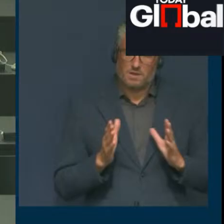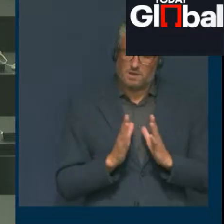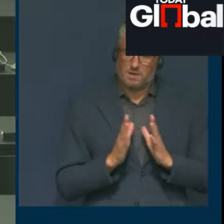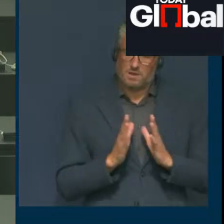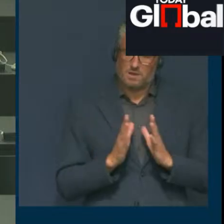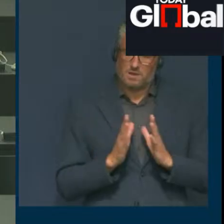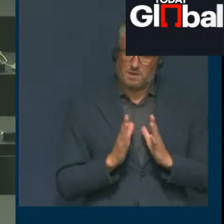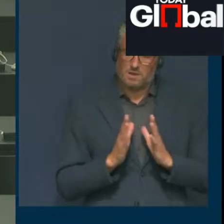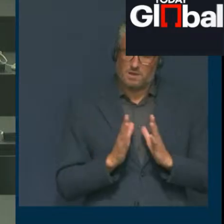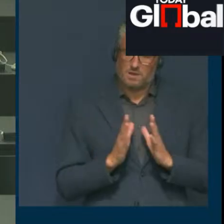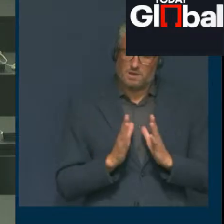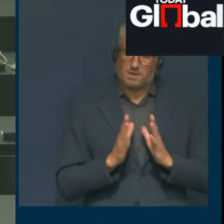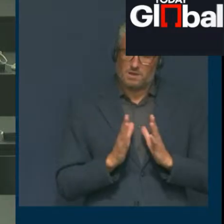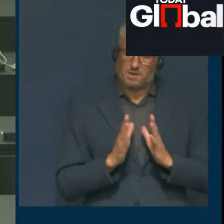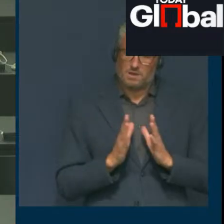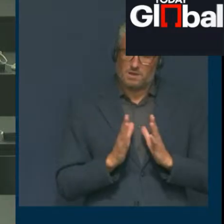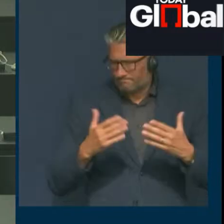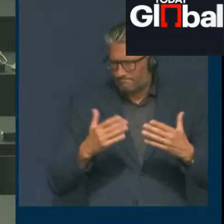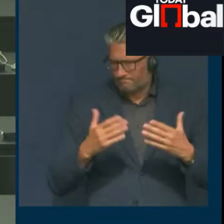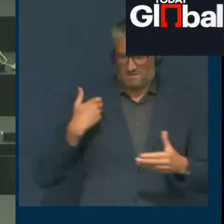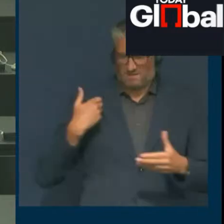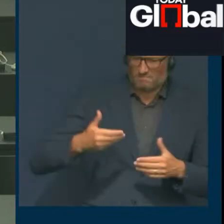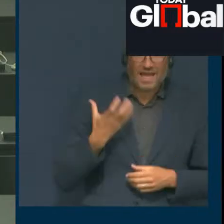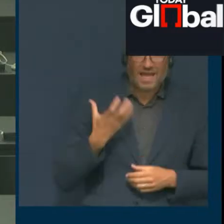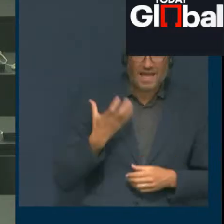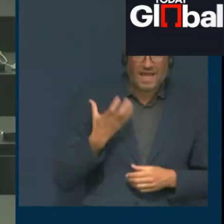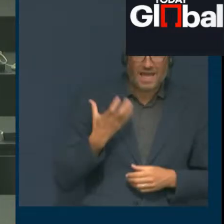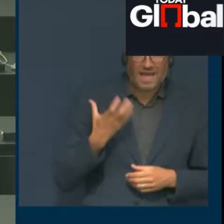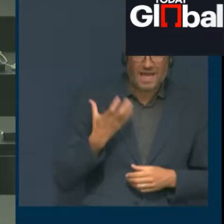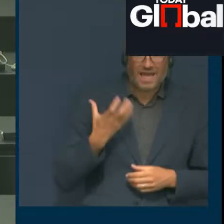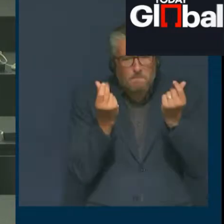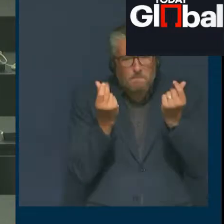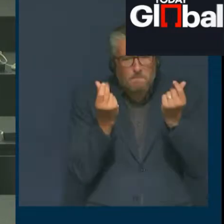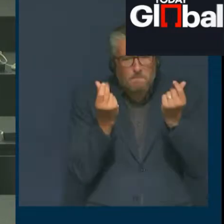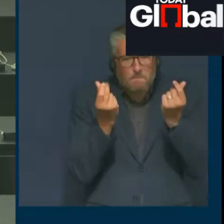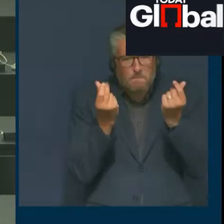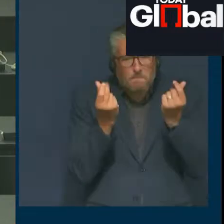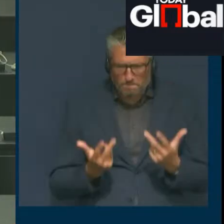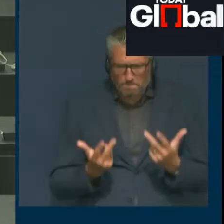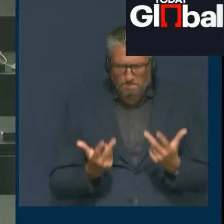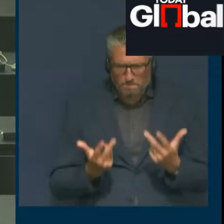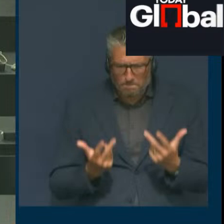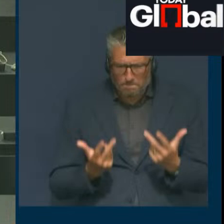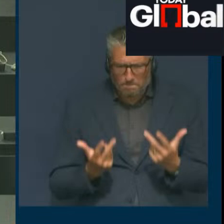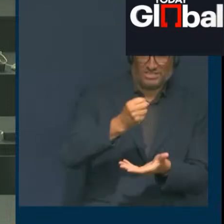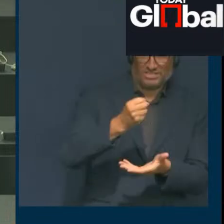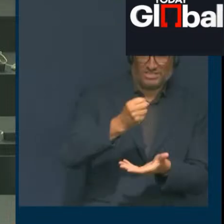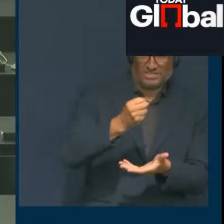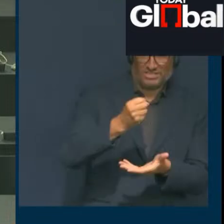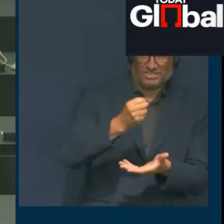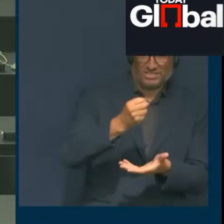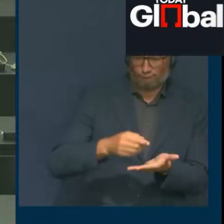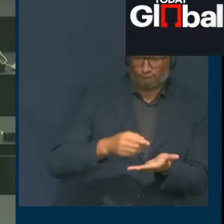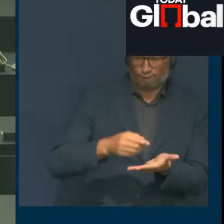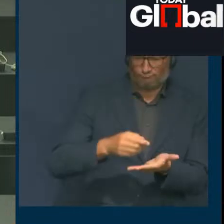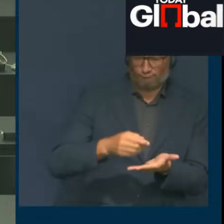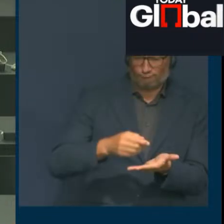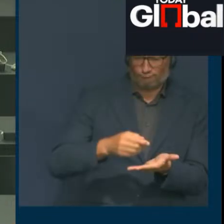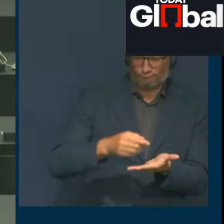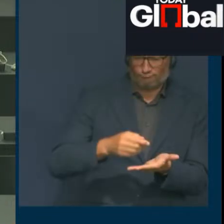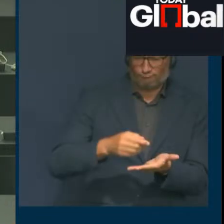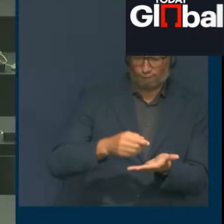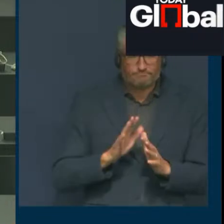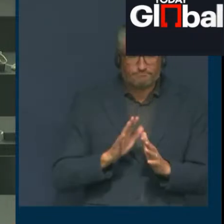annual budgets, each in its according to its competence, in accordance